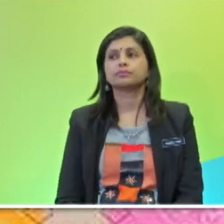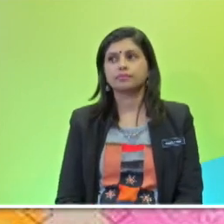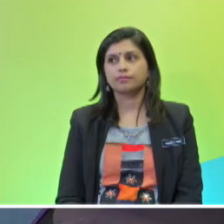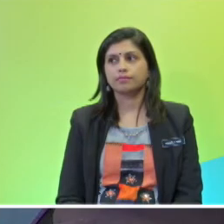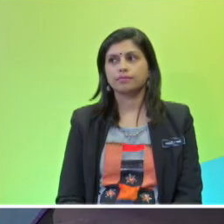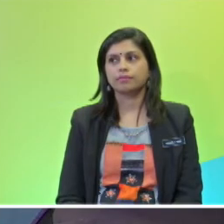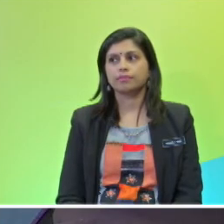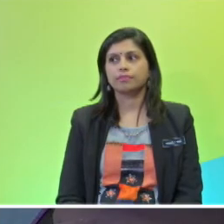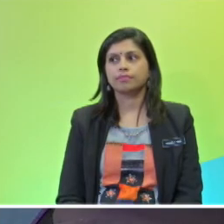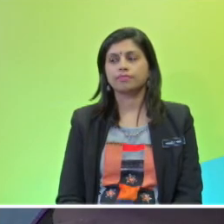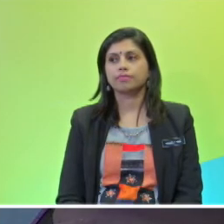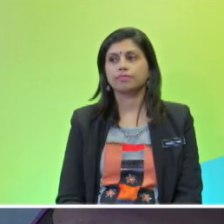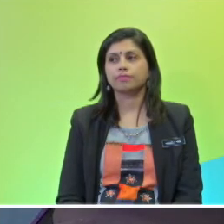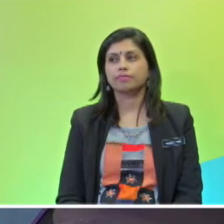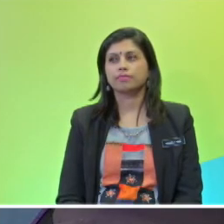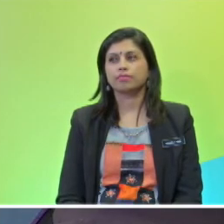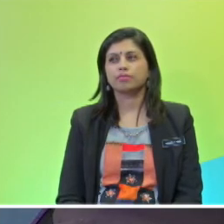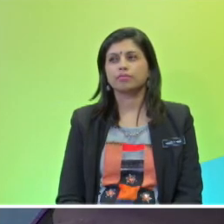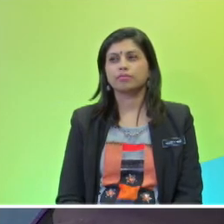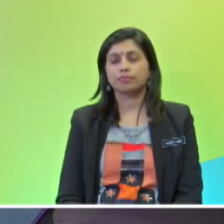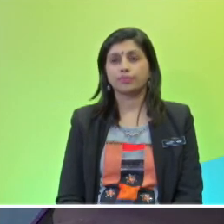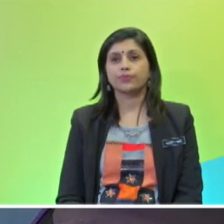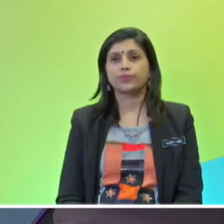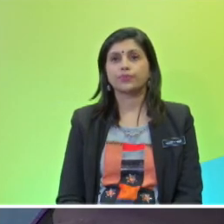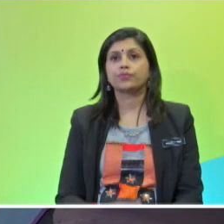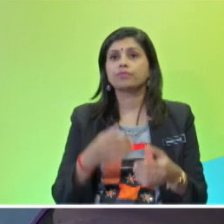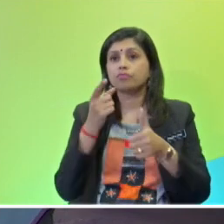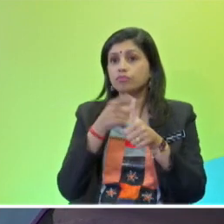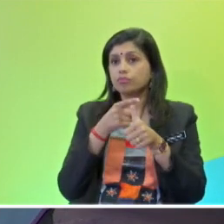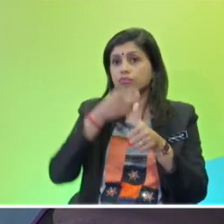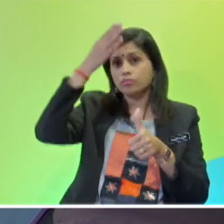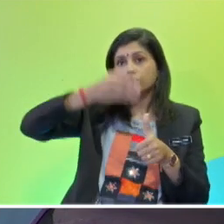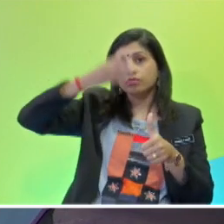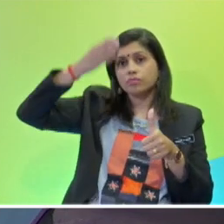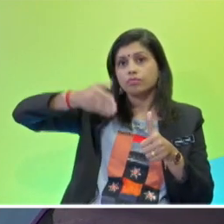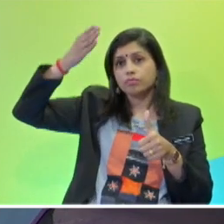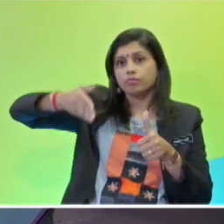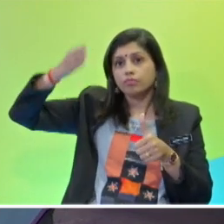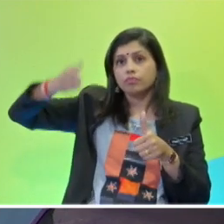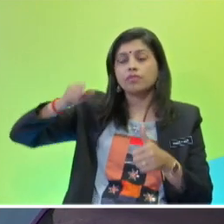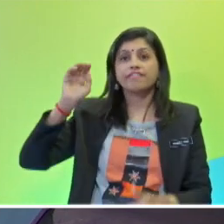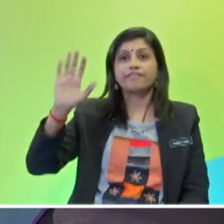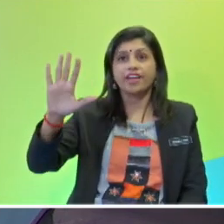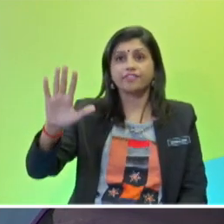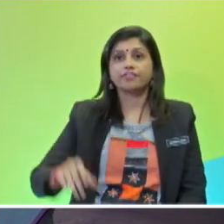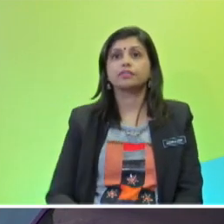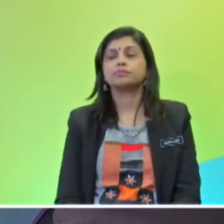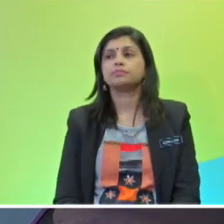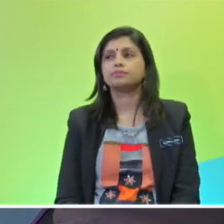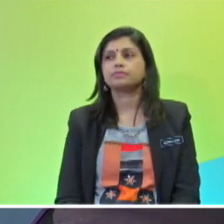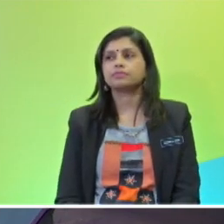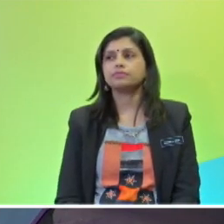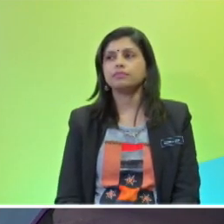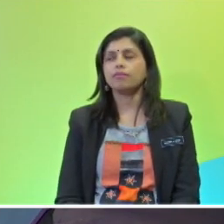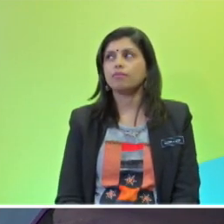this. Okay. So now we'll have to break into 5 parts. Yes, 5 equal parts. 5 equal parts. Okay, let's try